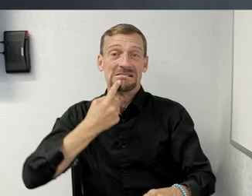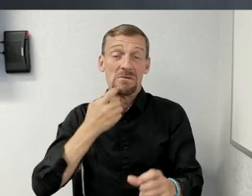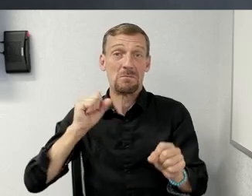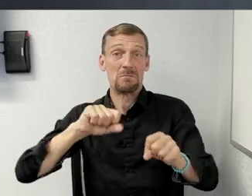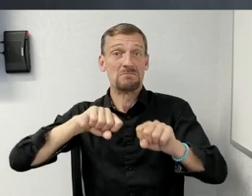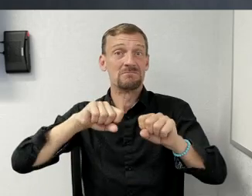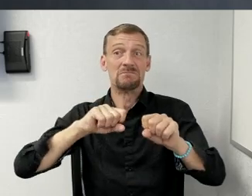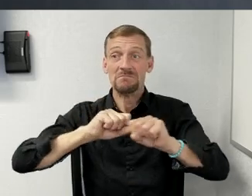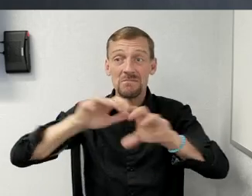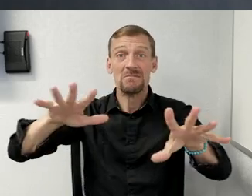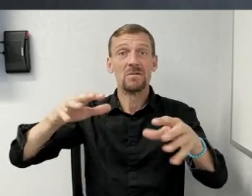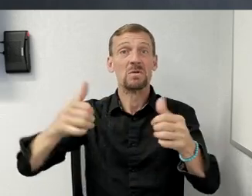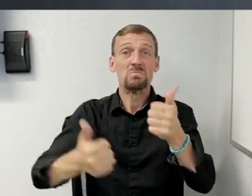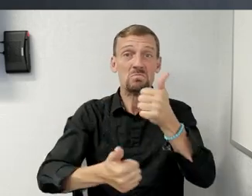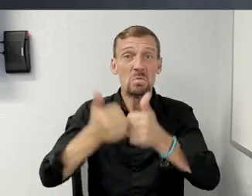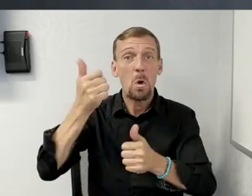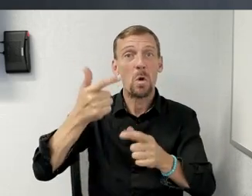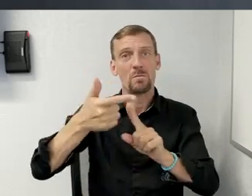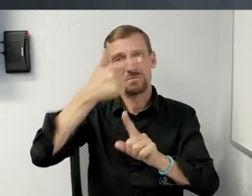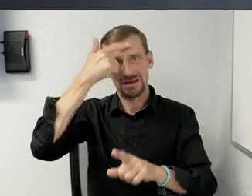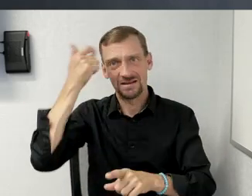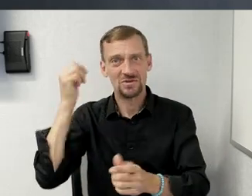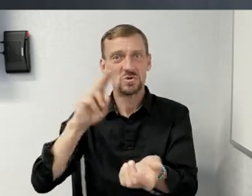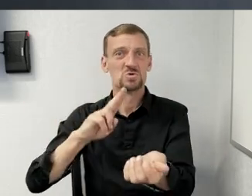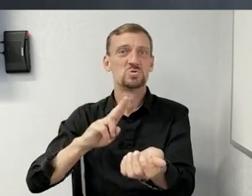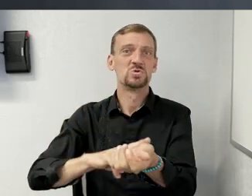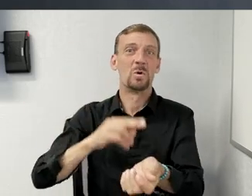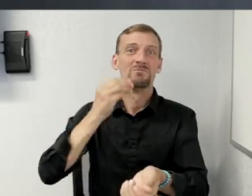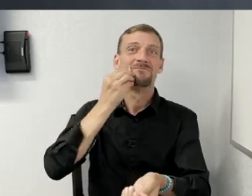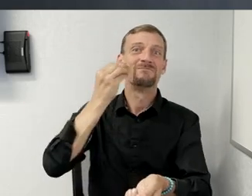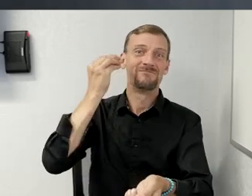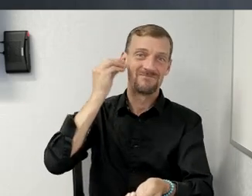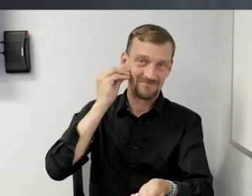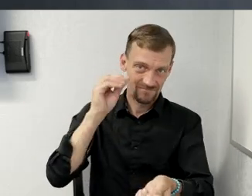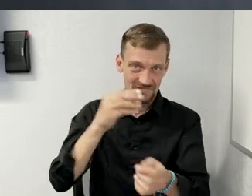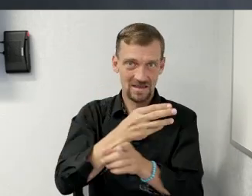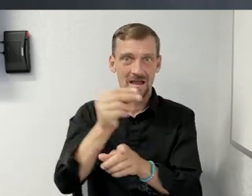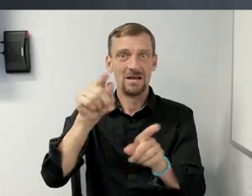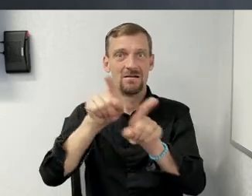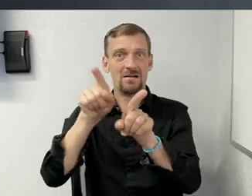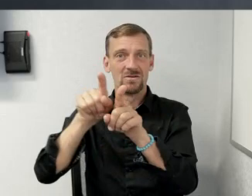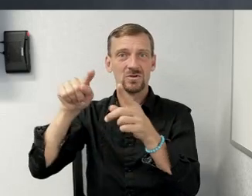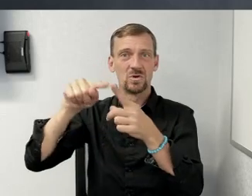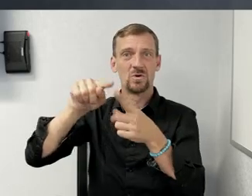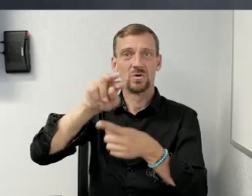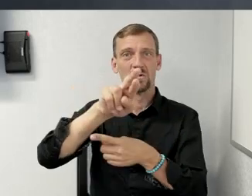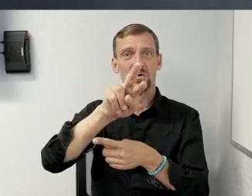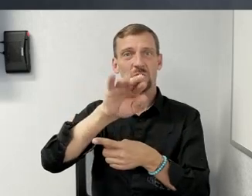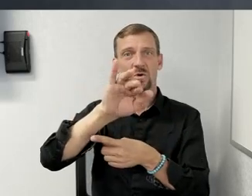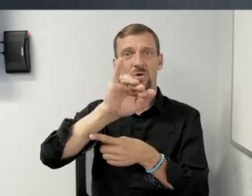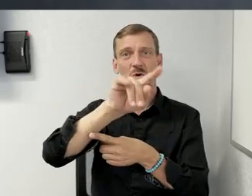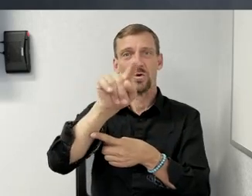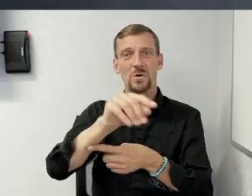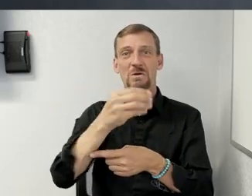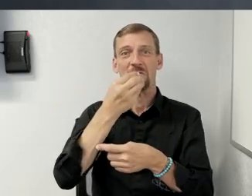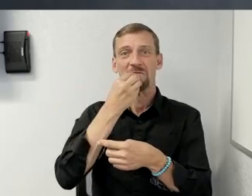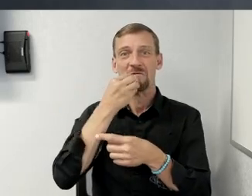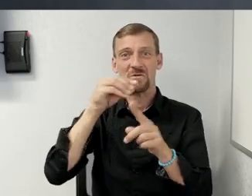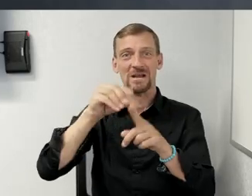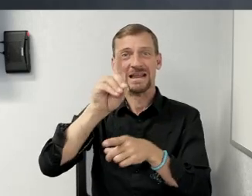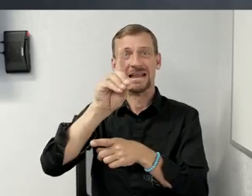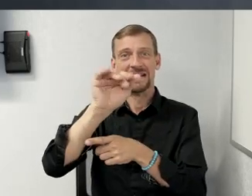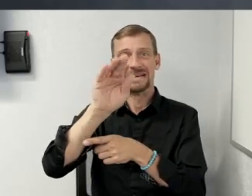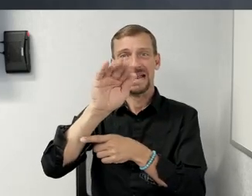seen, not just in the nursing homes, but we had a very large outbreak in Reese Foods. I believe over 200 of their